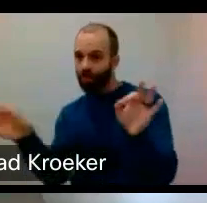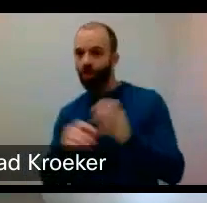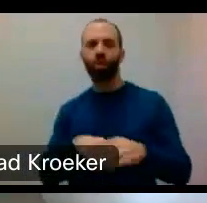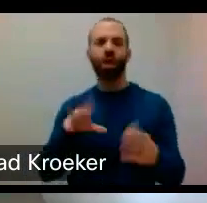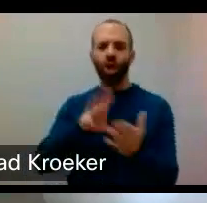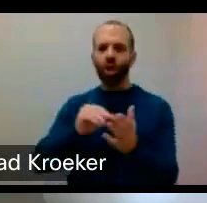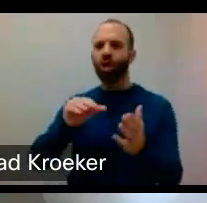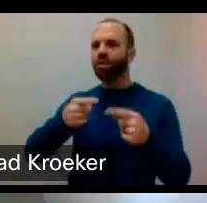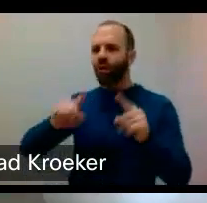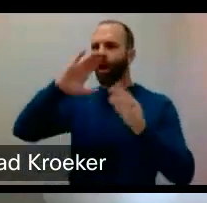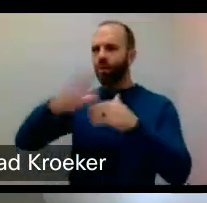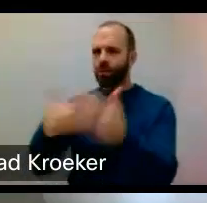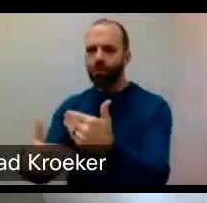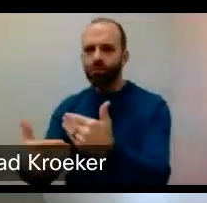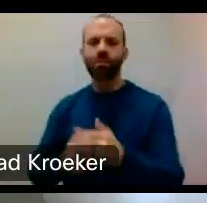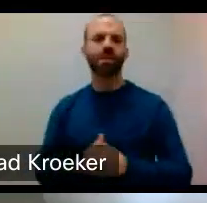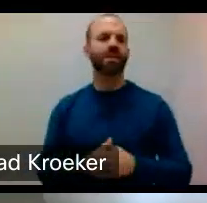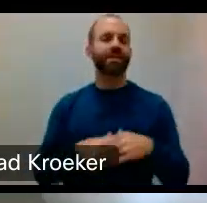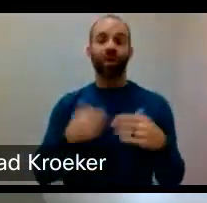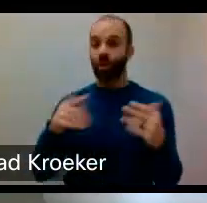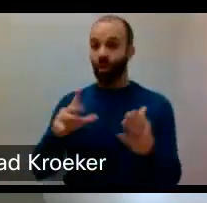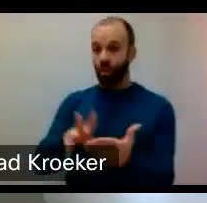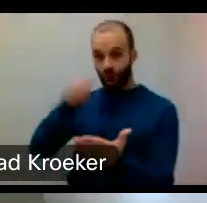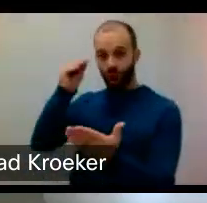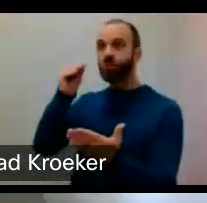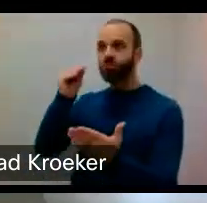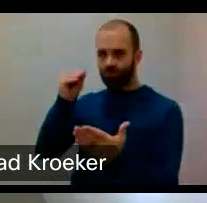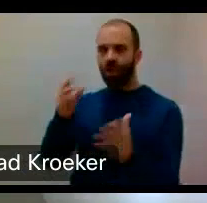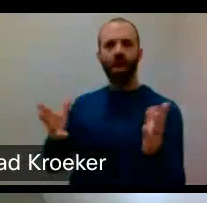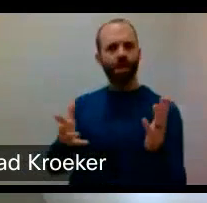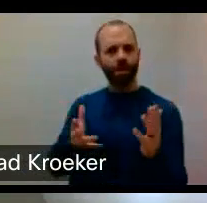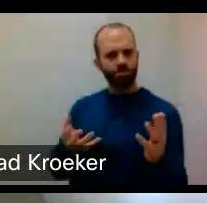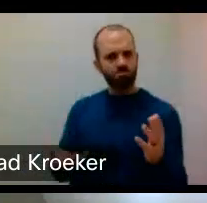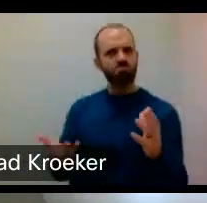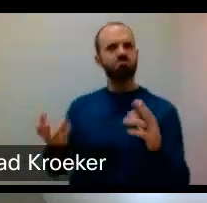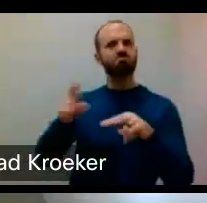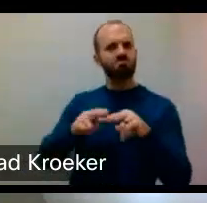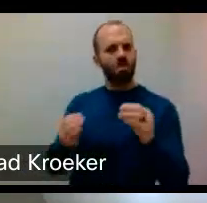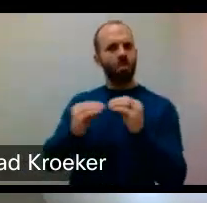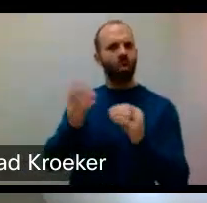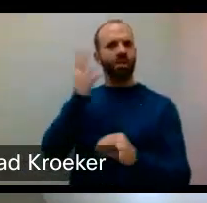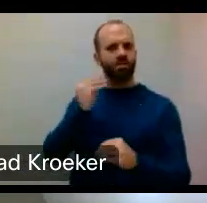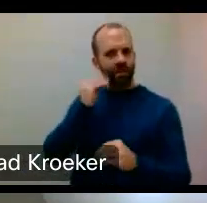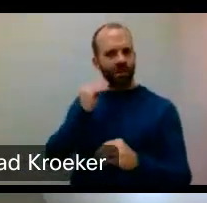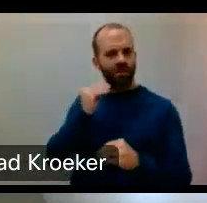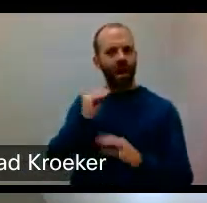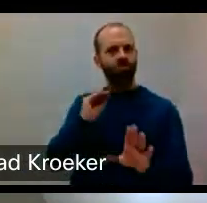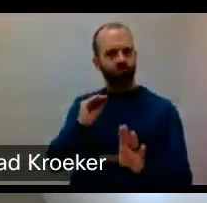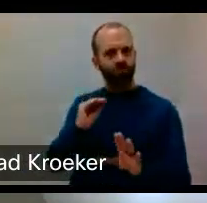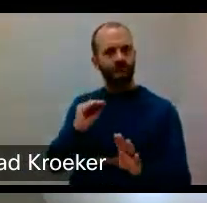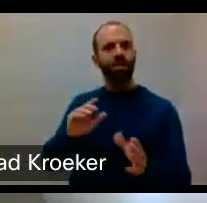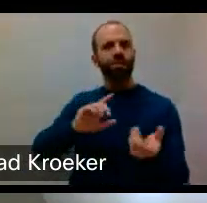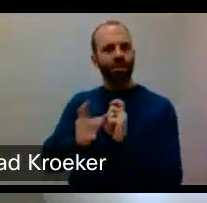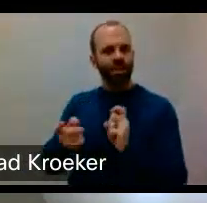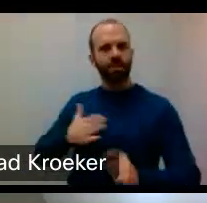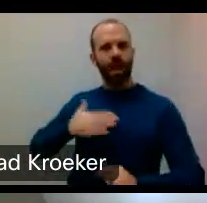go. As we learn, we are actually gaining experience that changes what we know and then affects our